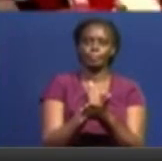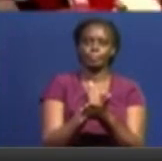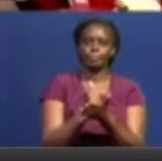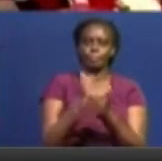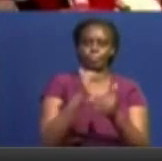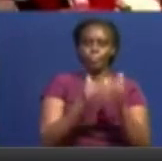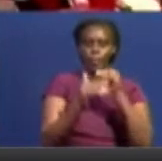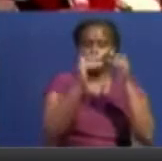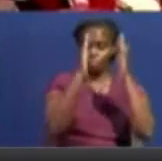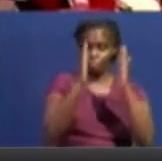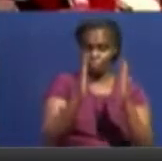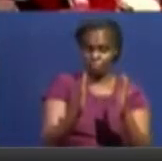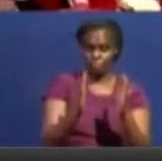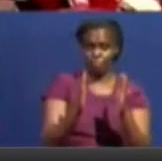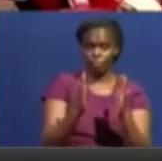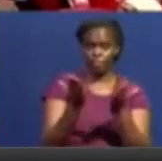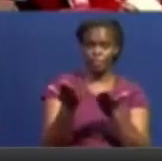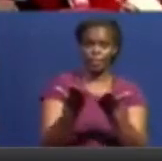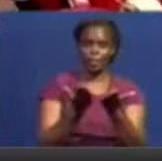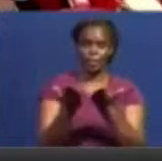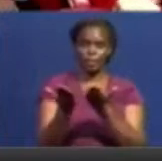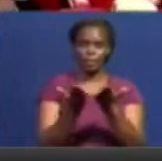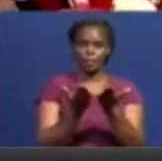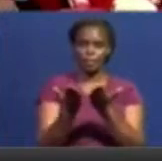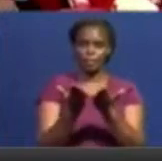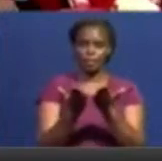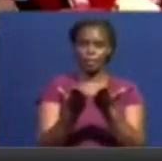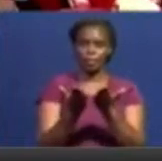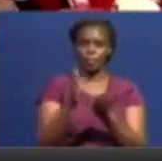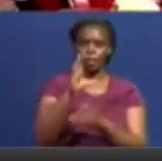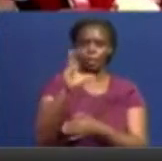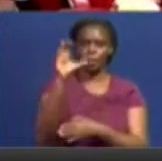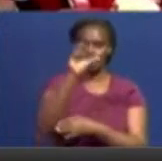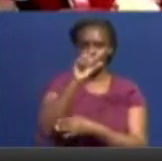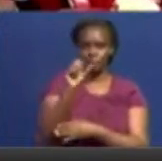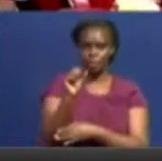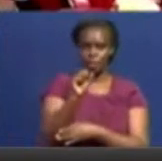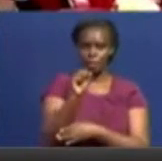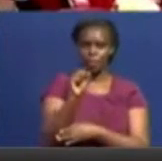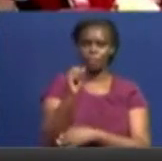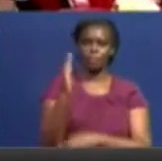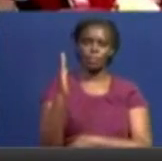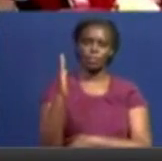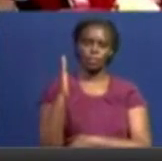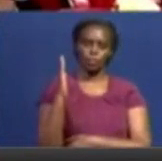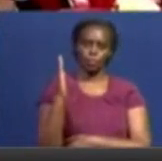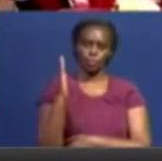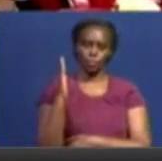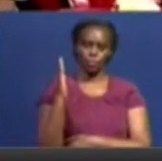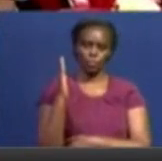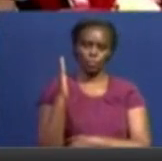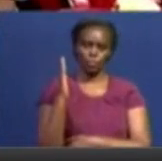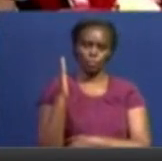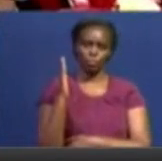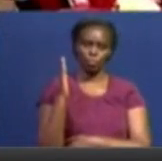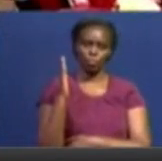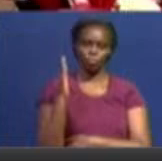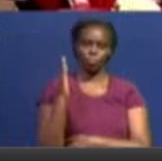The professor currently serves as the Cabinet Secretary for Interior and